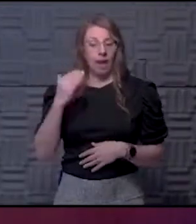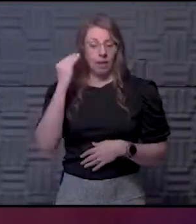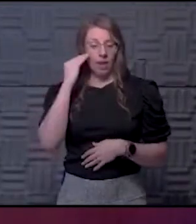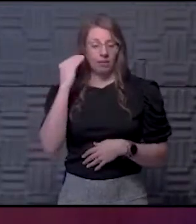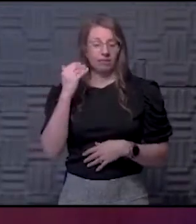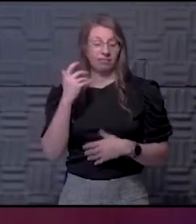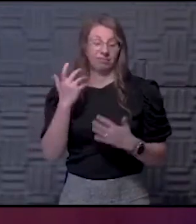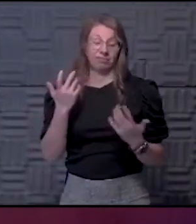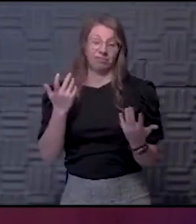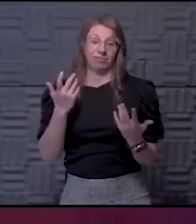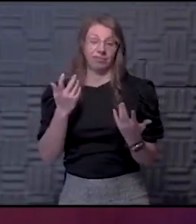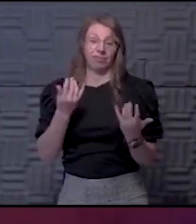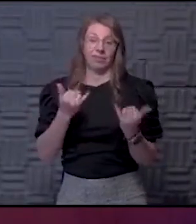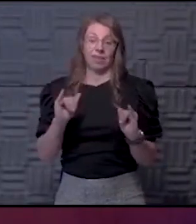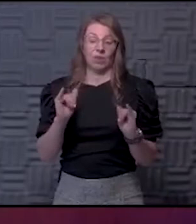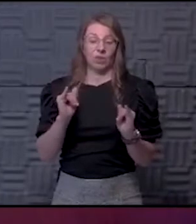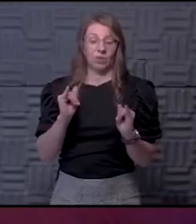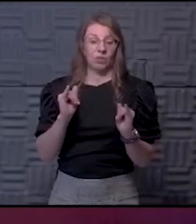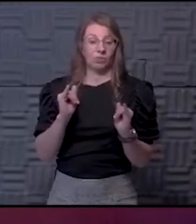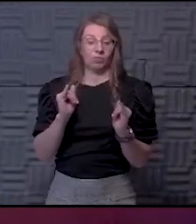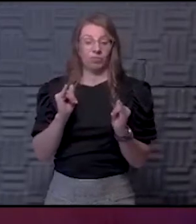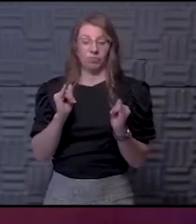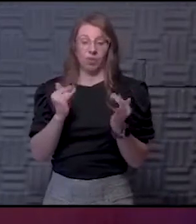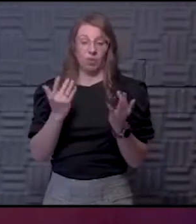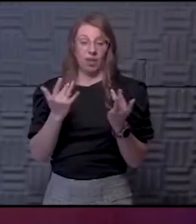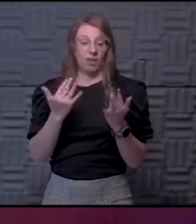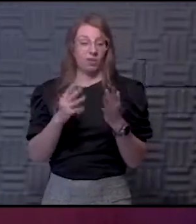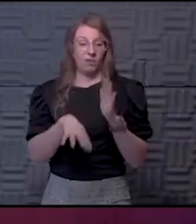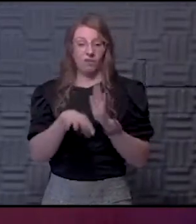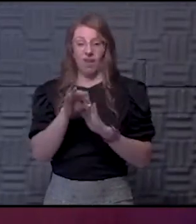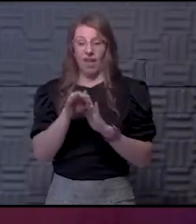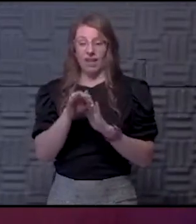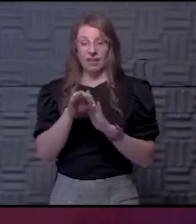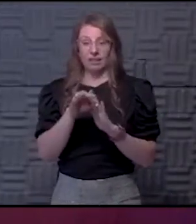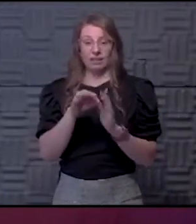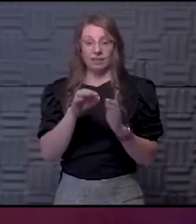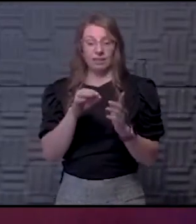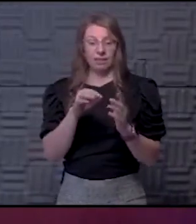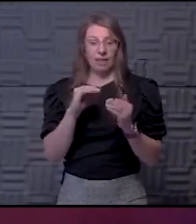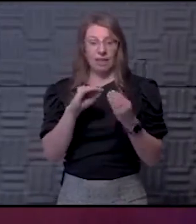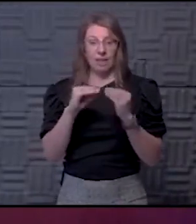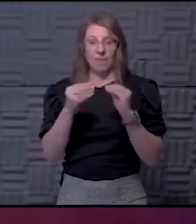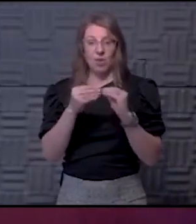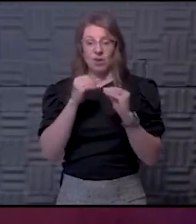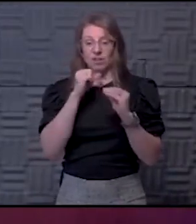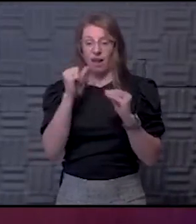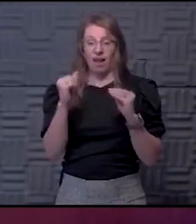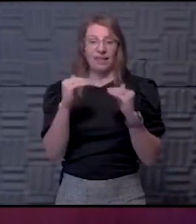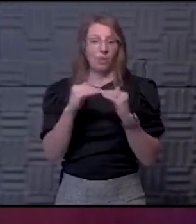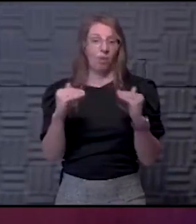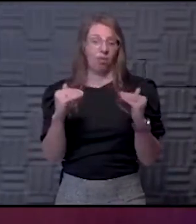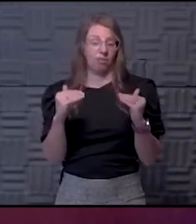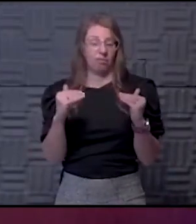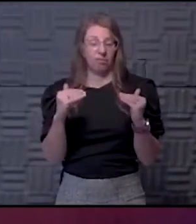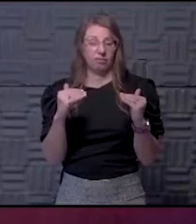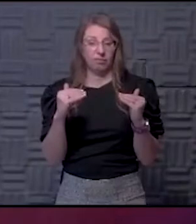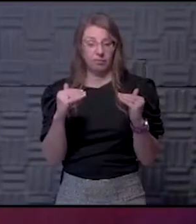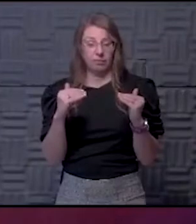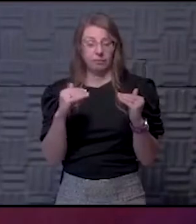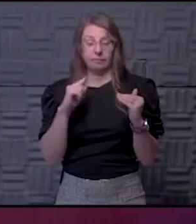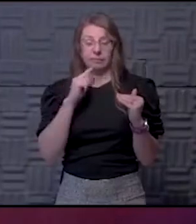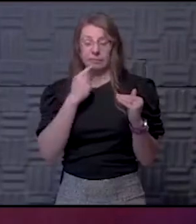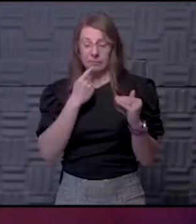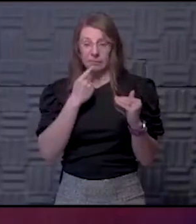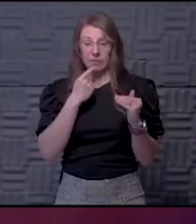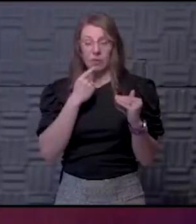yet to find any of those sort of conditions where the number is not equal. There is not a significant risk of any